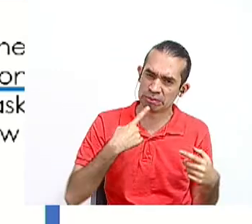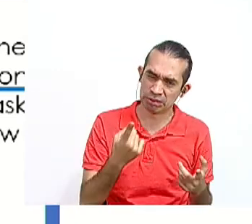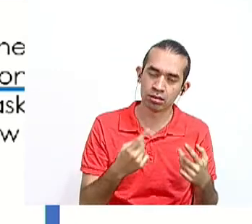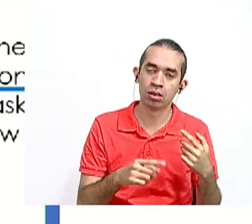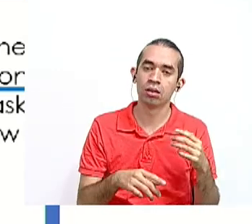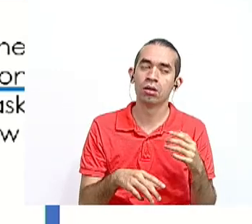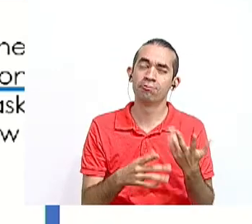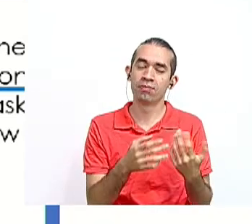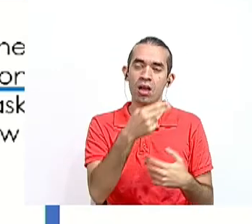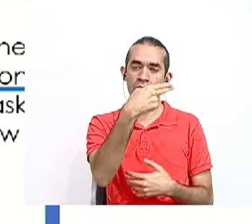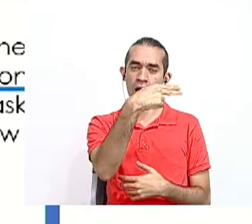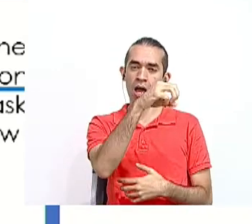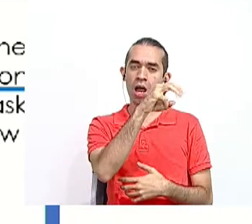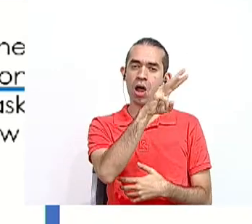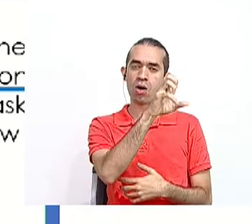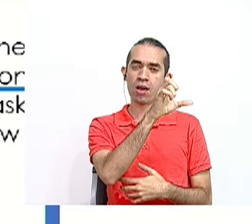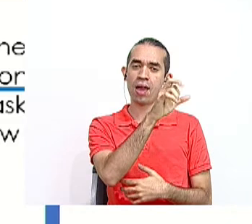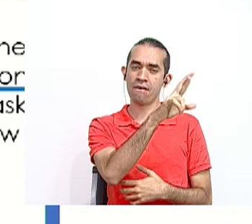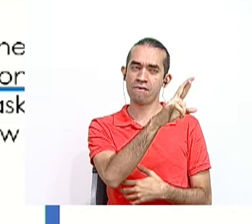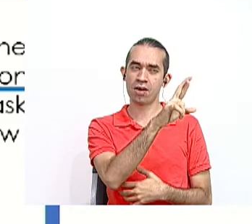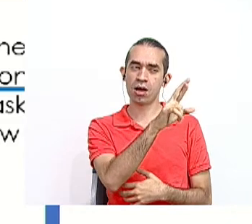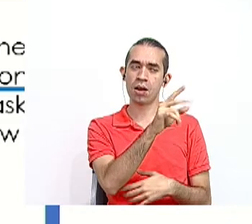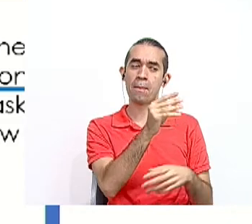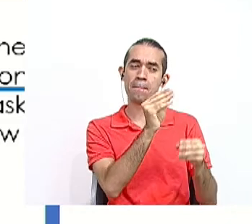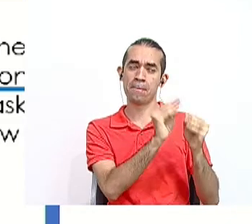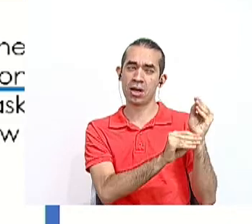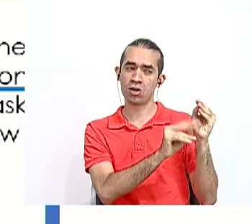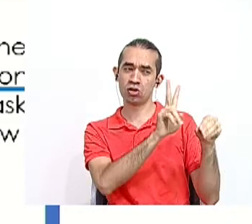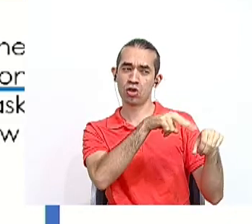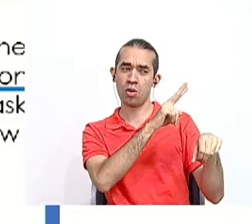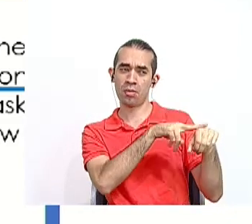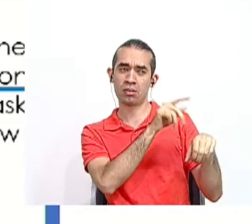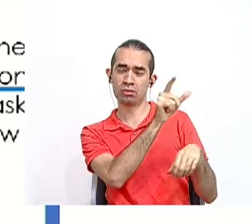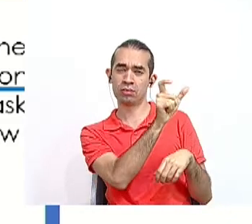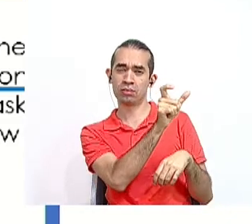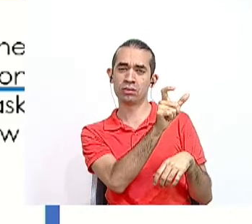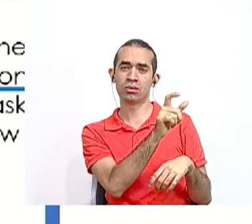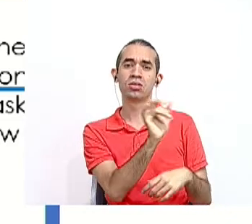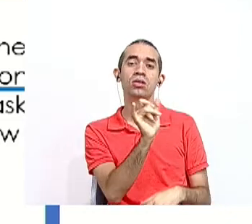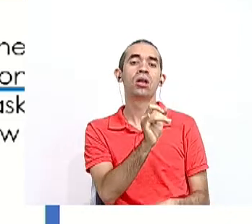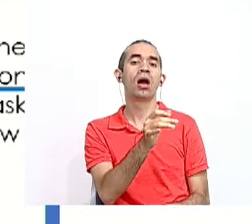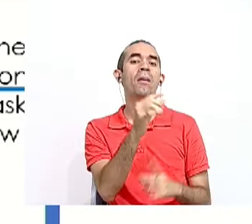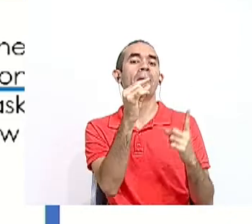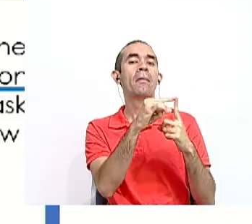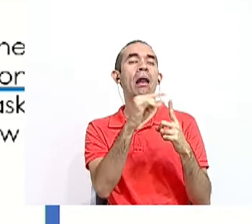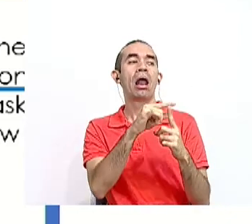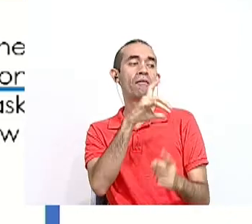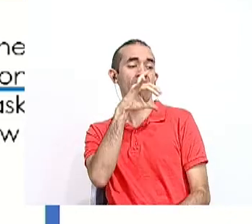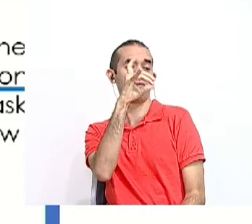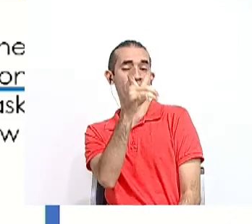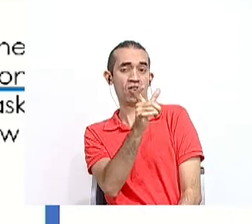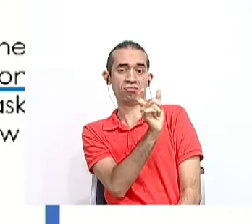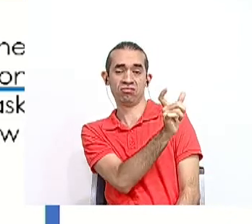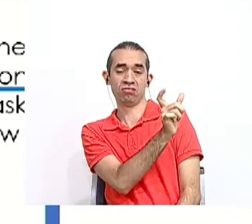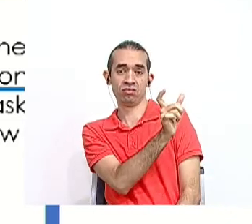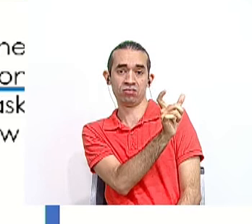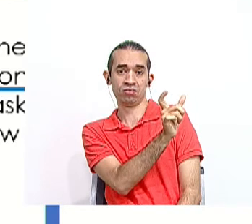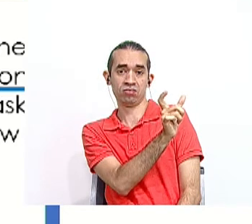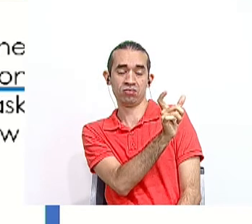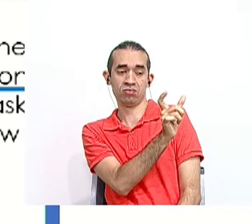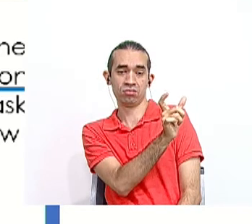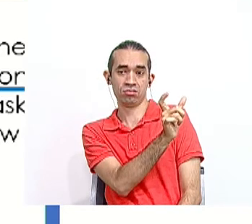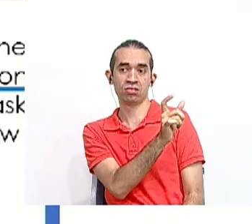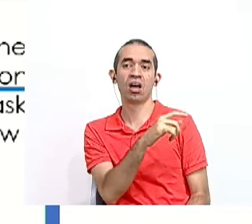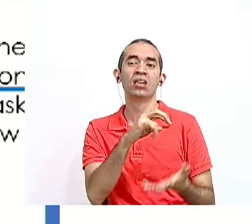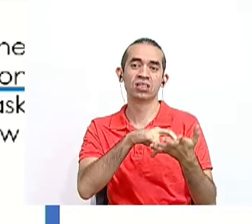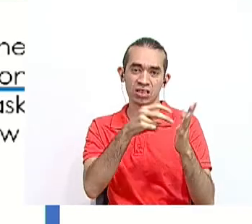is less common. As I like to call it in Spanish, it's palabra de dominguear. A palabra de dominguear is